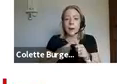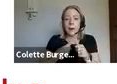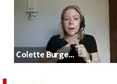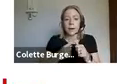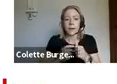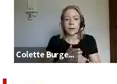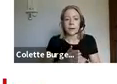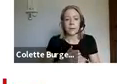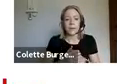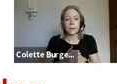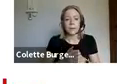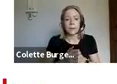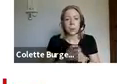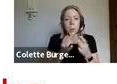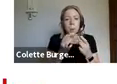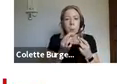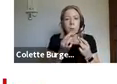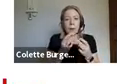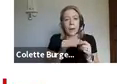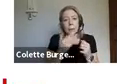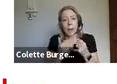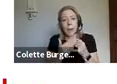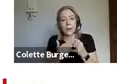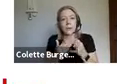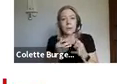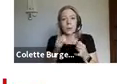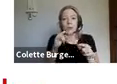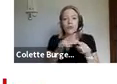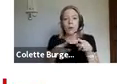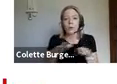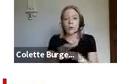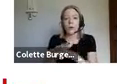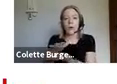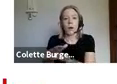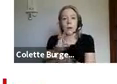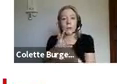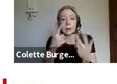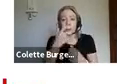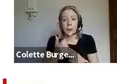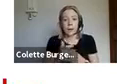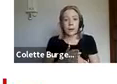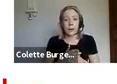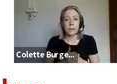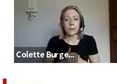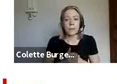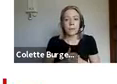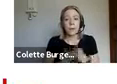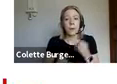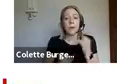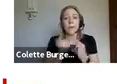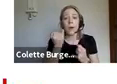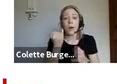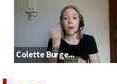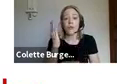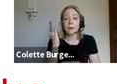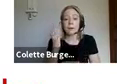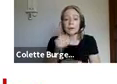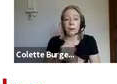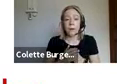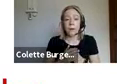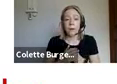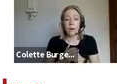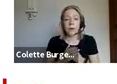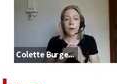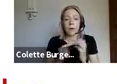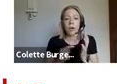will try and cover as many as we can by the end of the day, the end of the session. Our final presenter today is